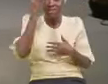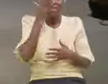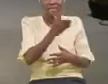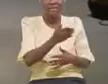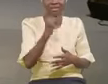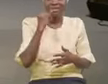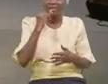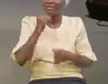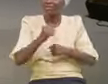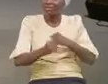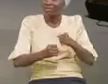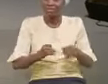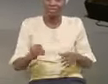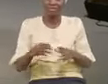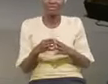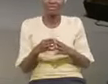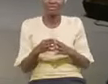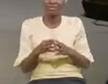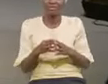Dɔ lele kple fukpekpe li.